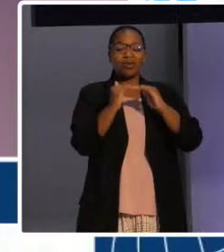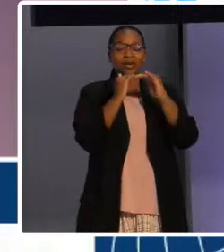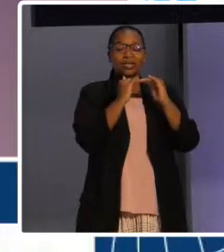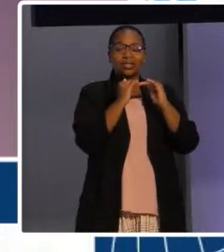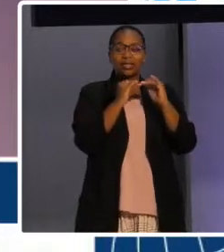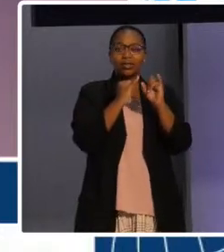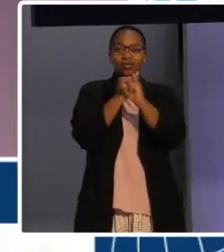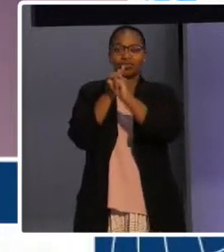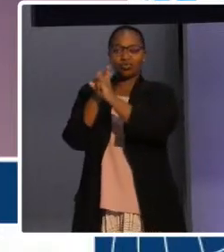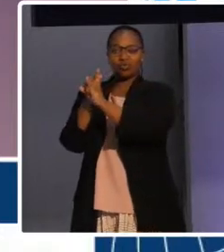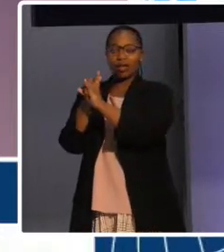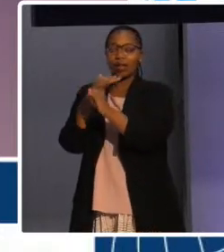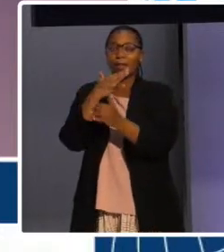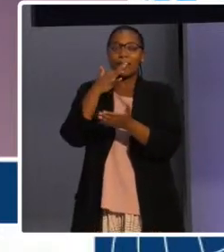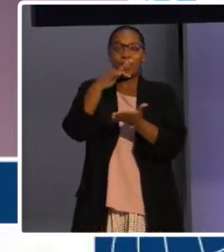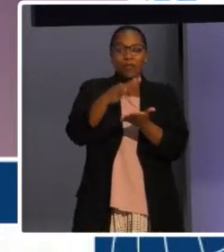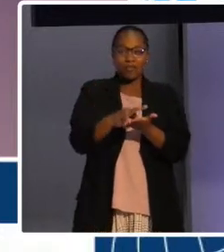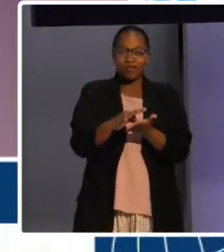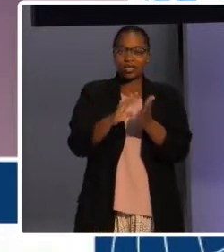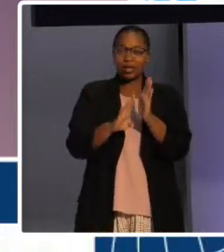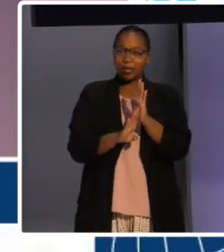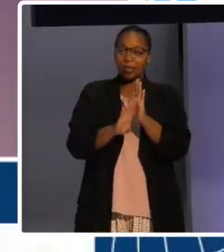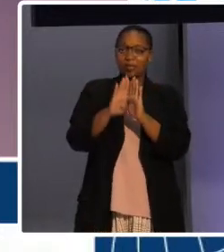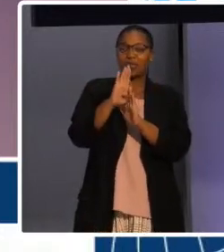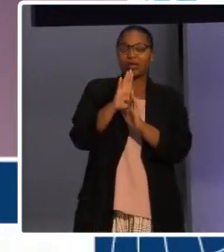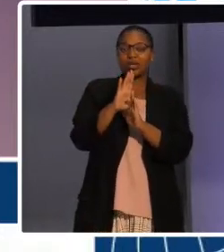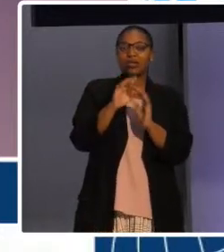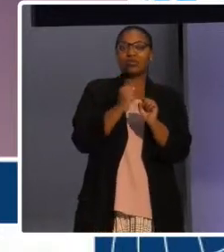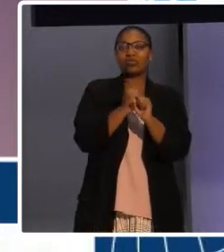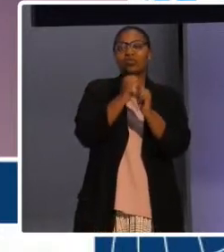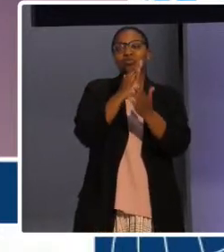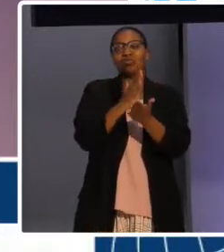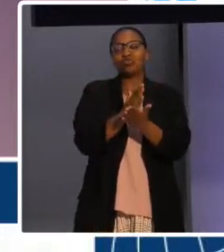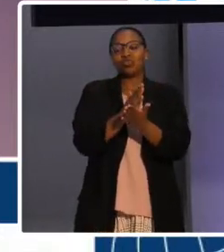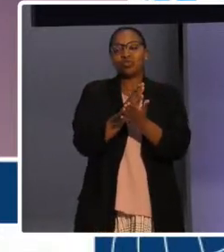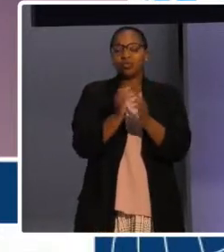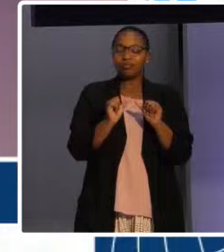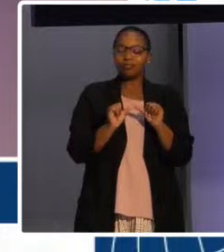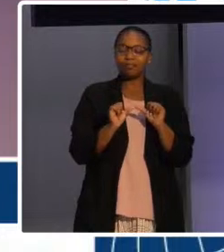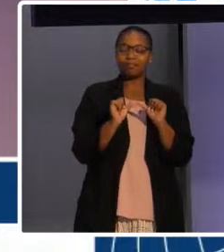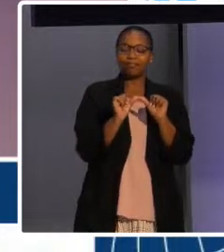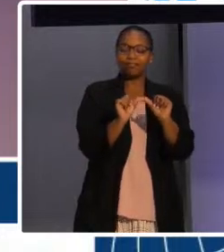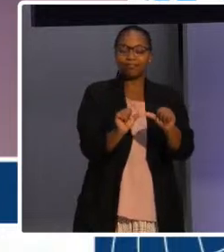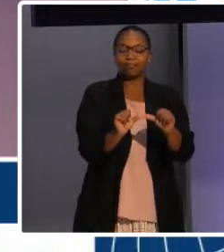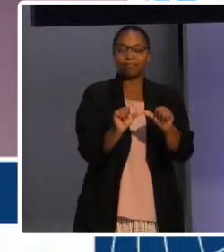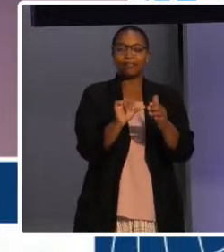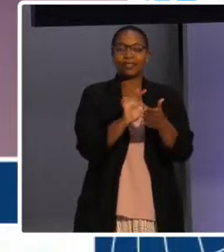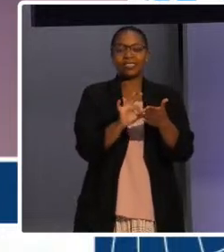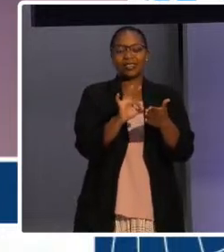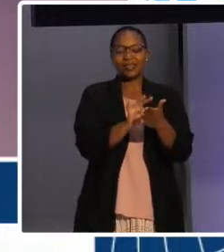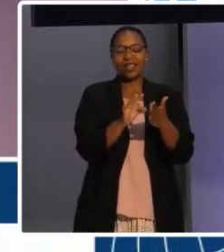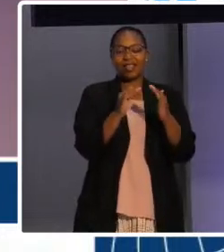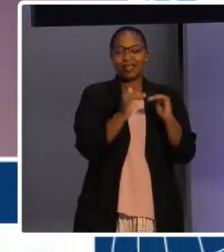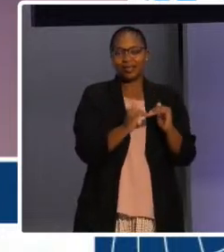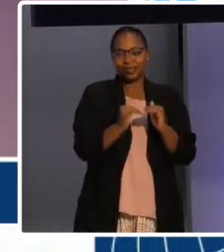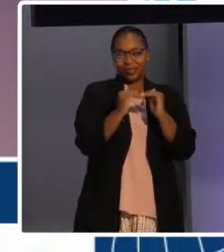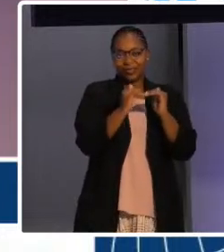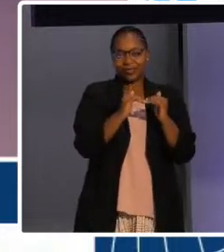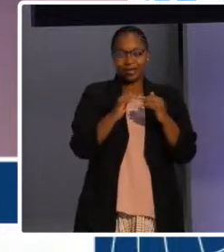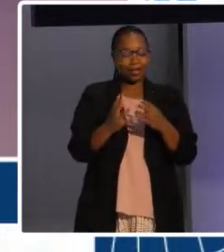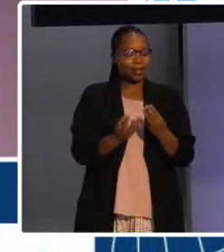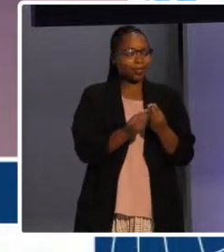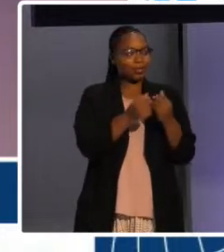to ensure a resilient electoral democracy. And number 6,